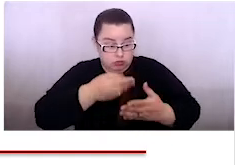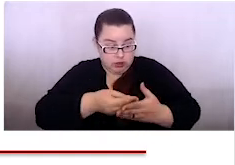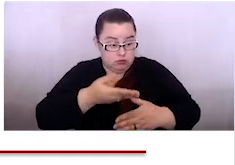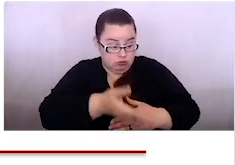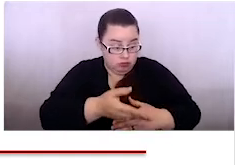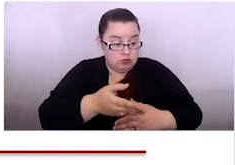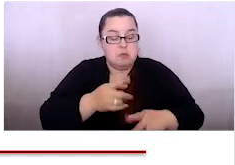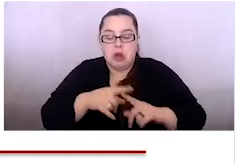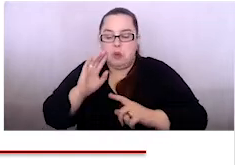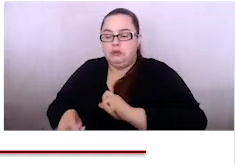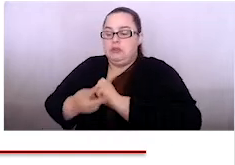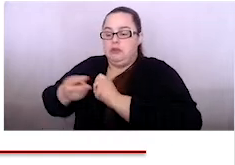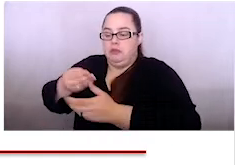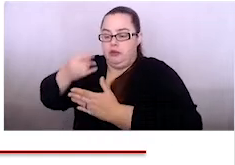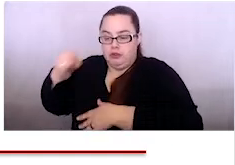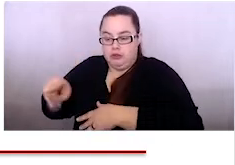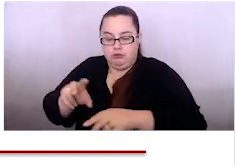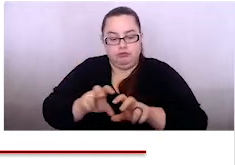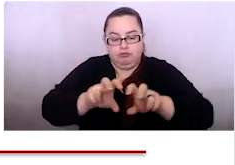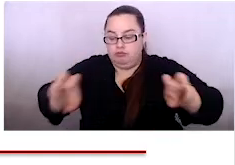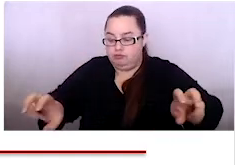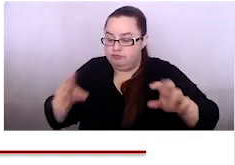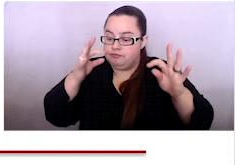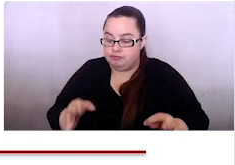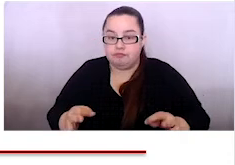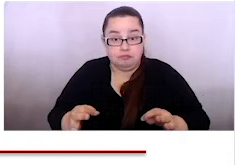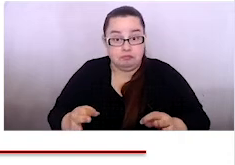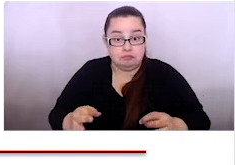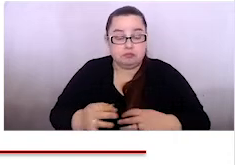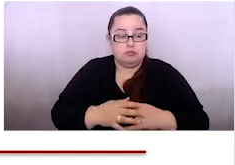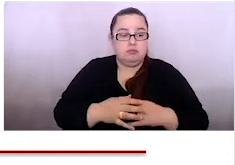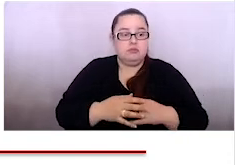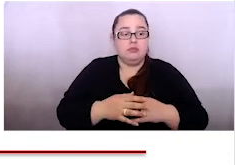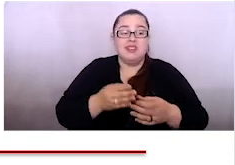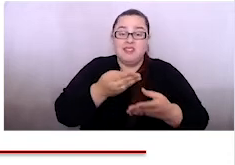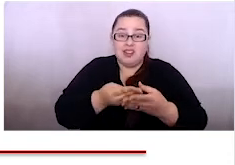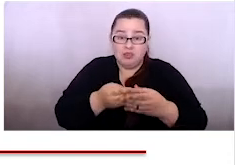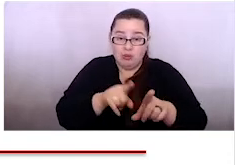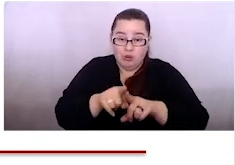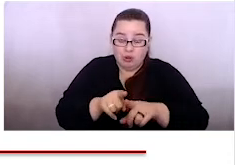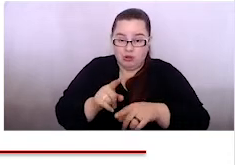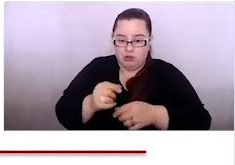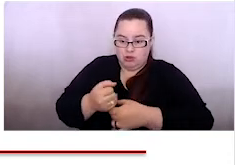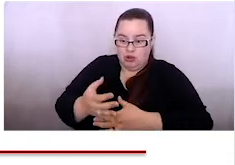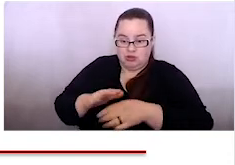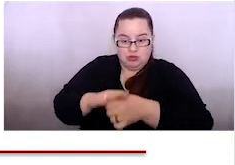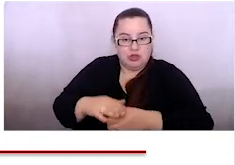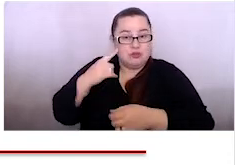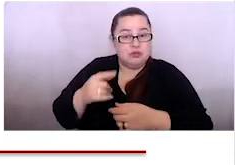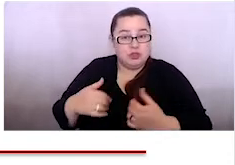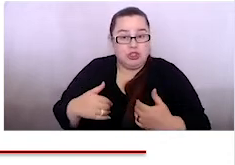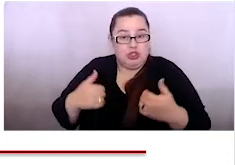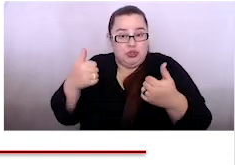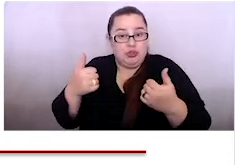saved. Now, finances also creates a stress on the younger generation